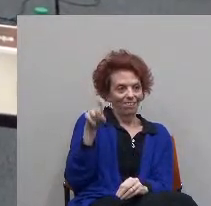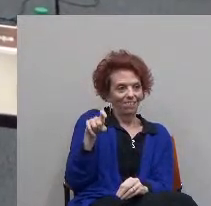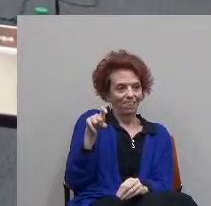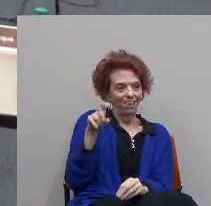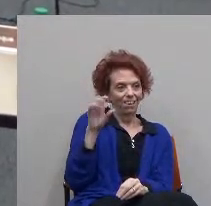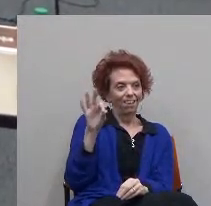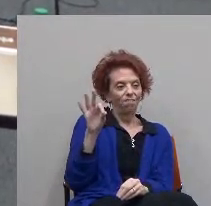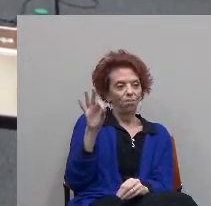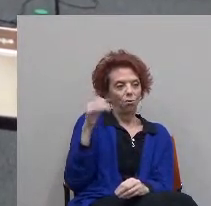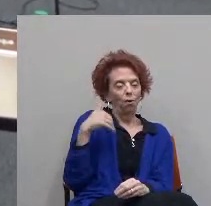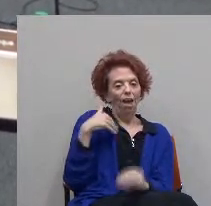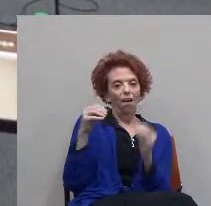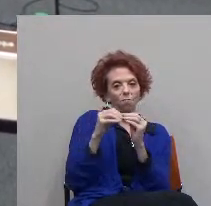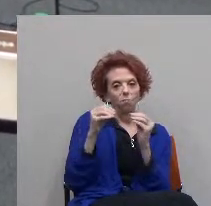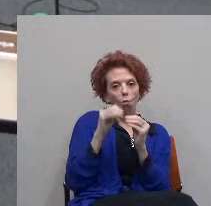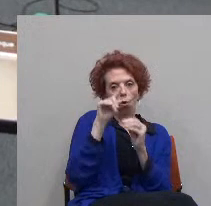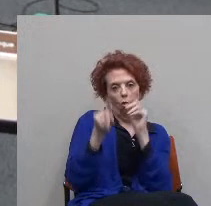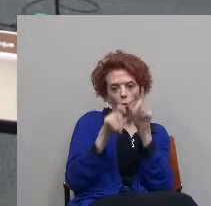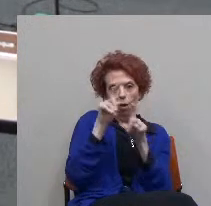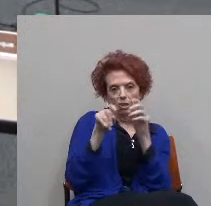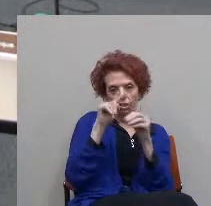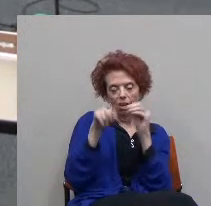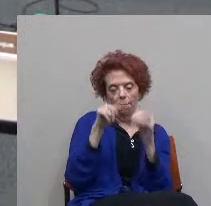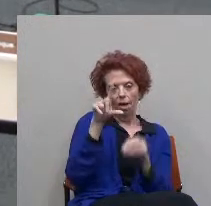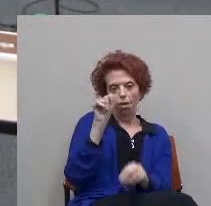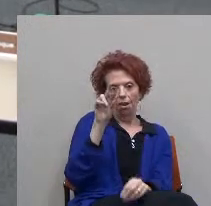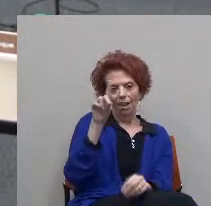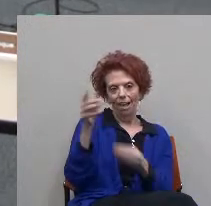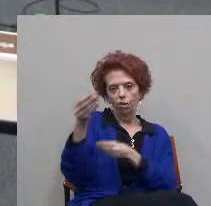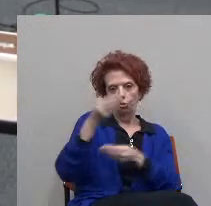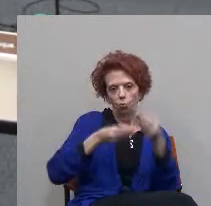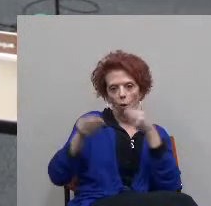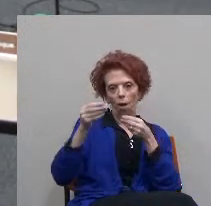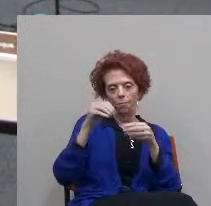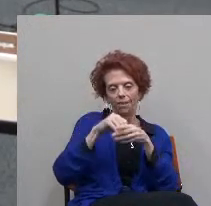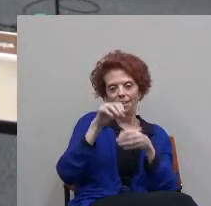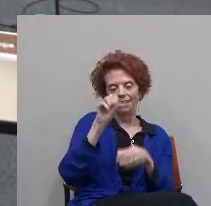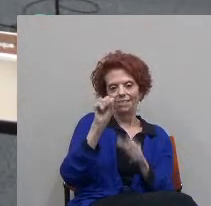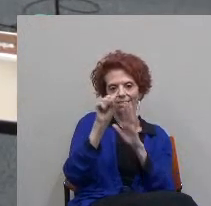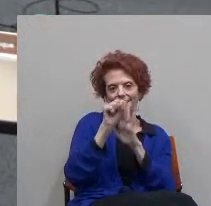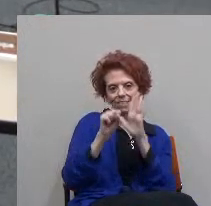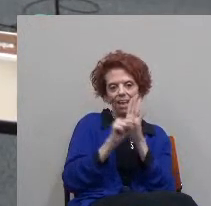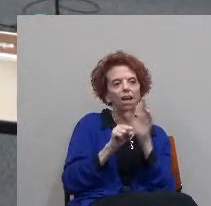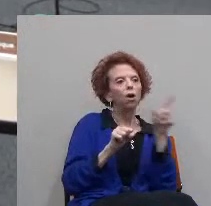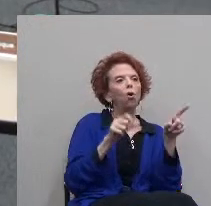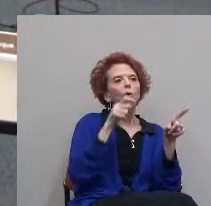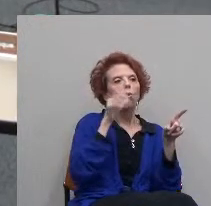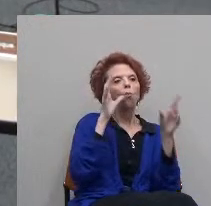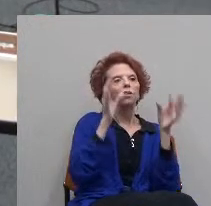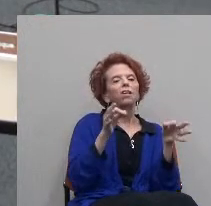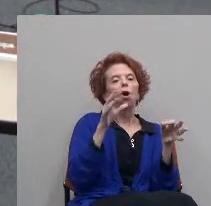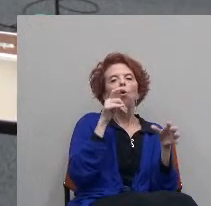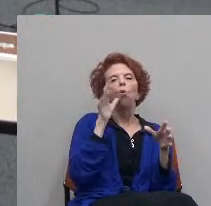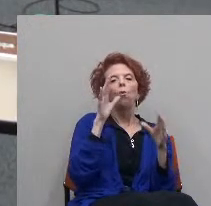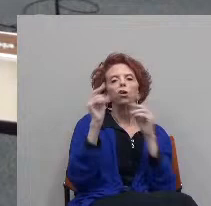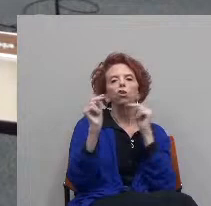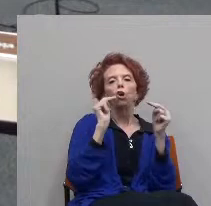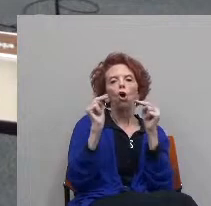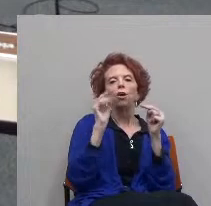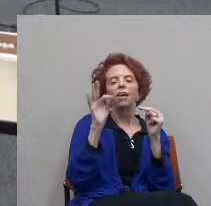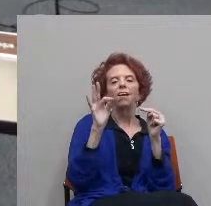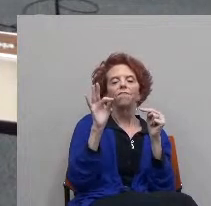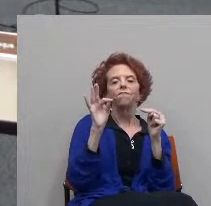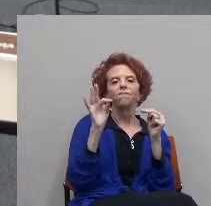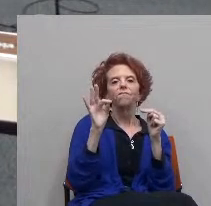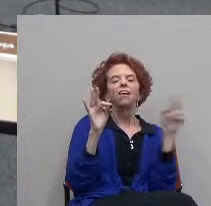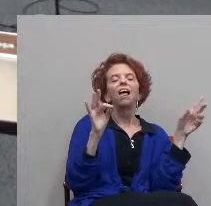necessary, if you have detailed questions about land swaps in the state. Who's gonna determine and who's gonna negotiate whether or not it